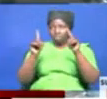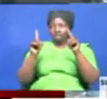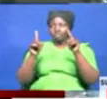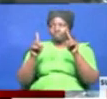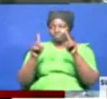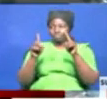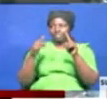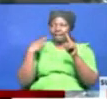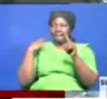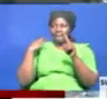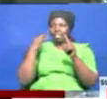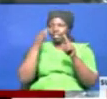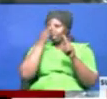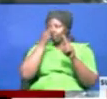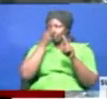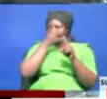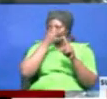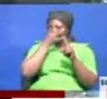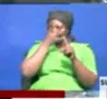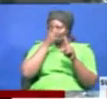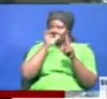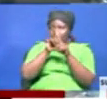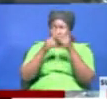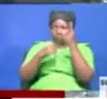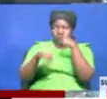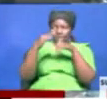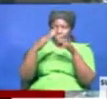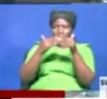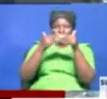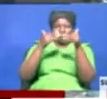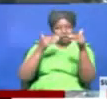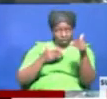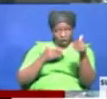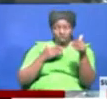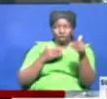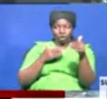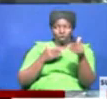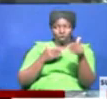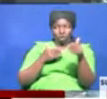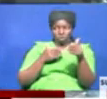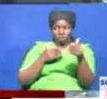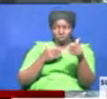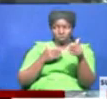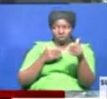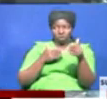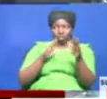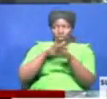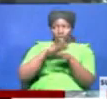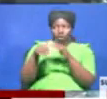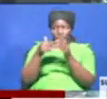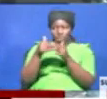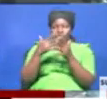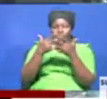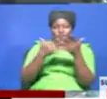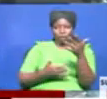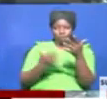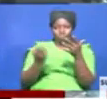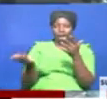candidate Mwai Kibaki as the winner before all the physical forms were in